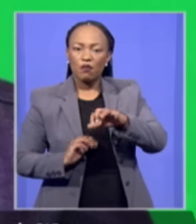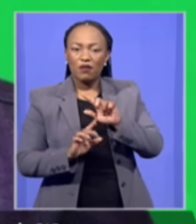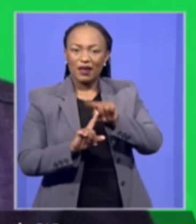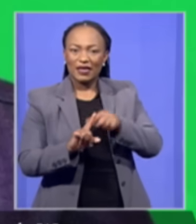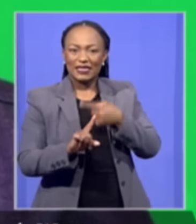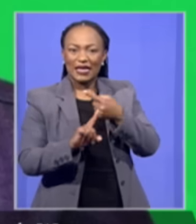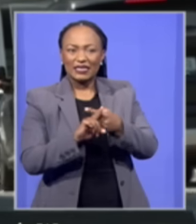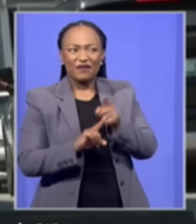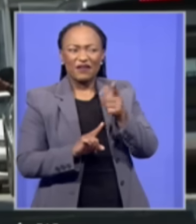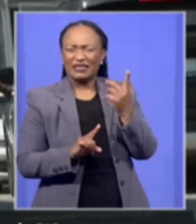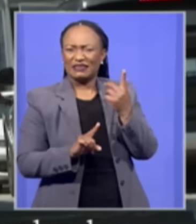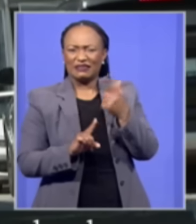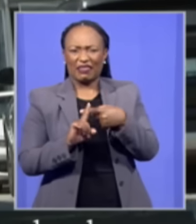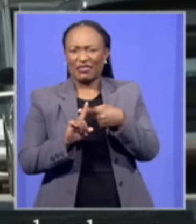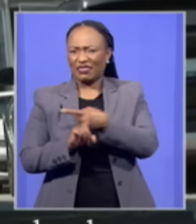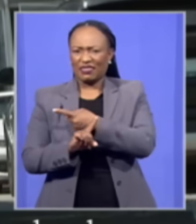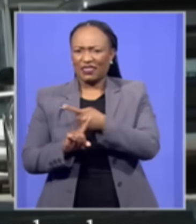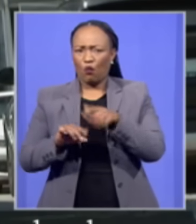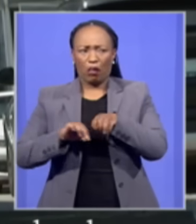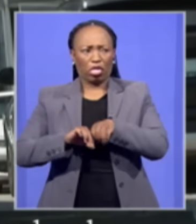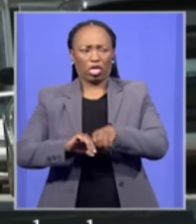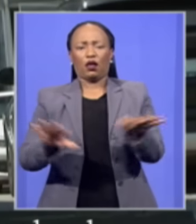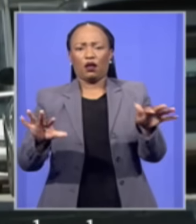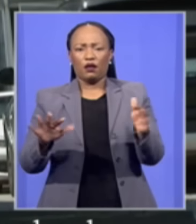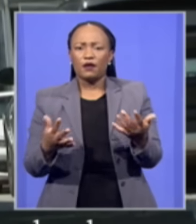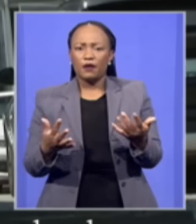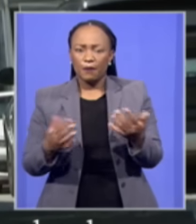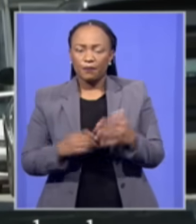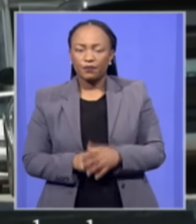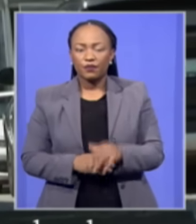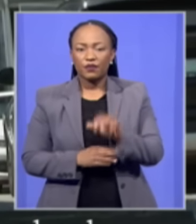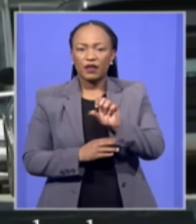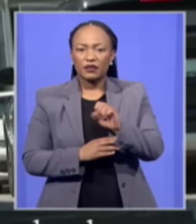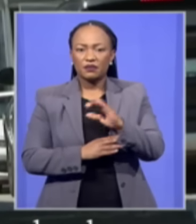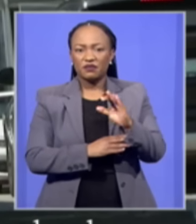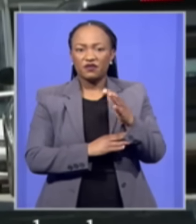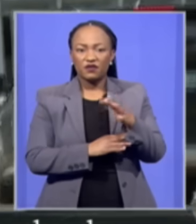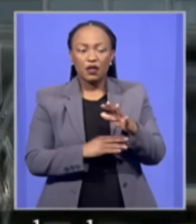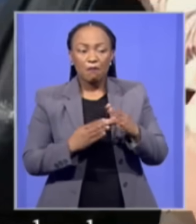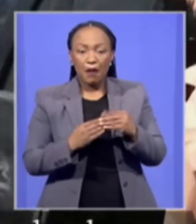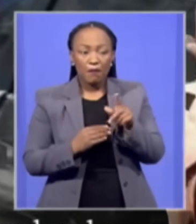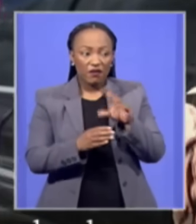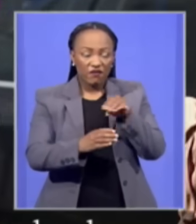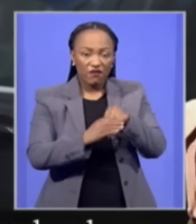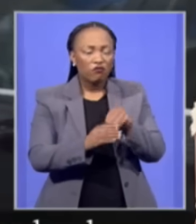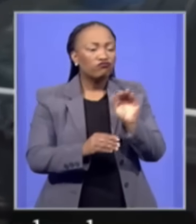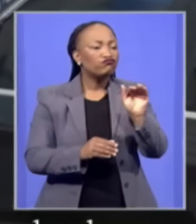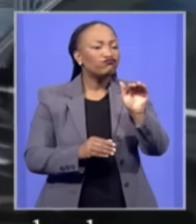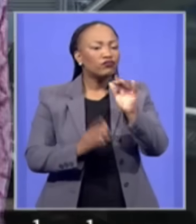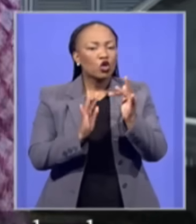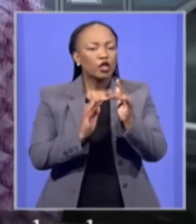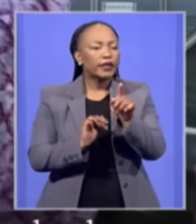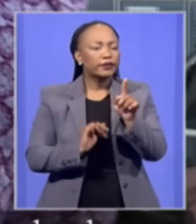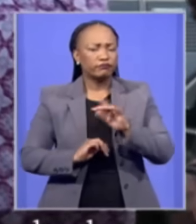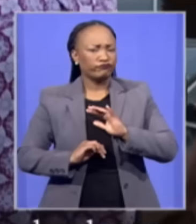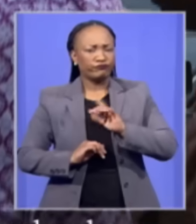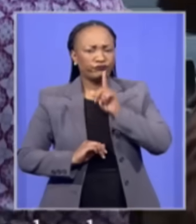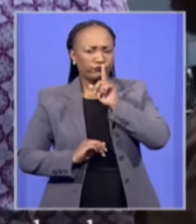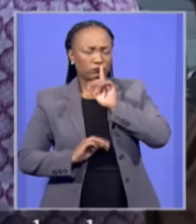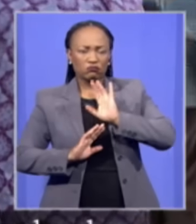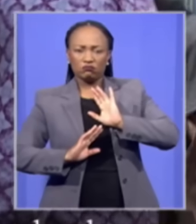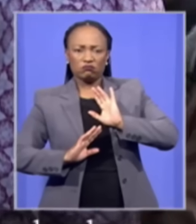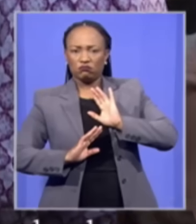seo se tswileng mo tseleng. SABC e lekile go ikgolaganya le mangwe a maloko a amegang fela ga ba batla go bua ka morero ono ba tlhalosa gore ga